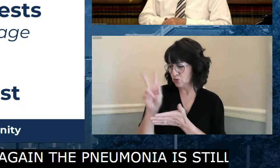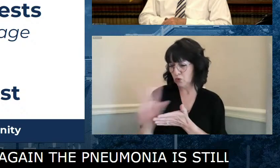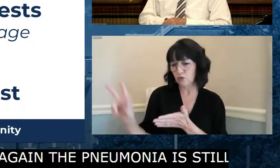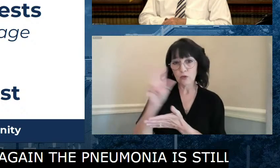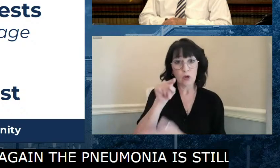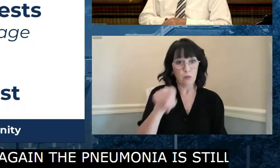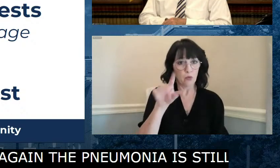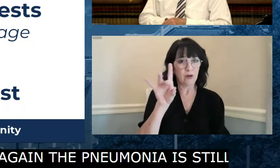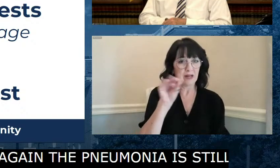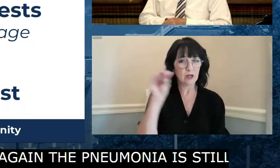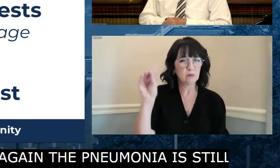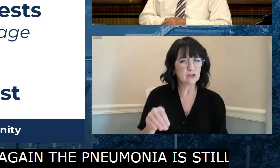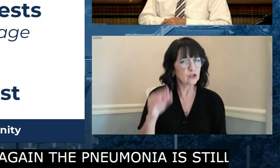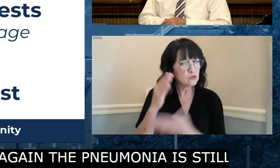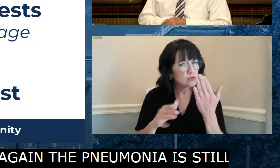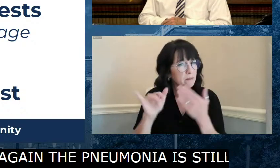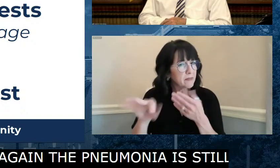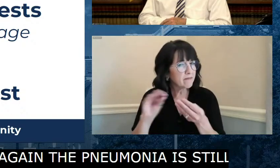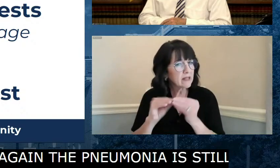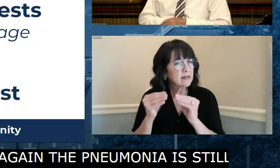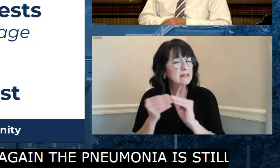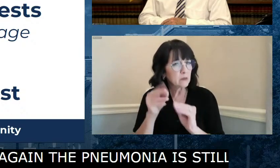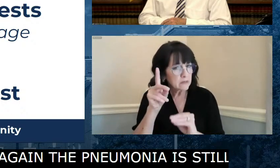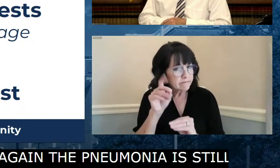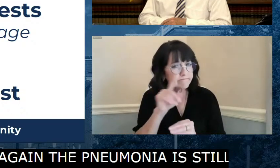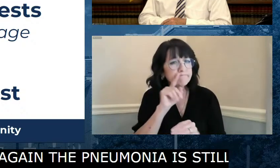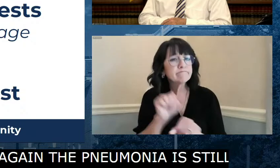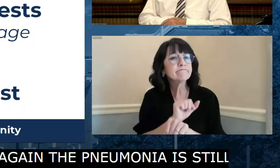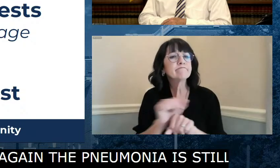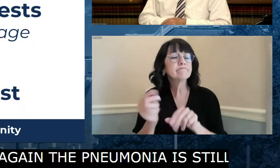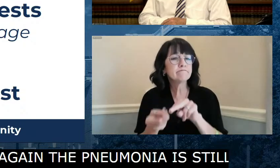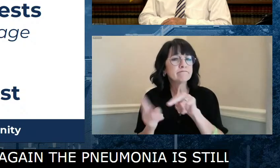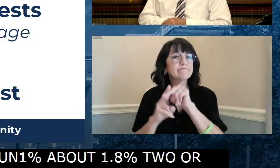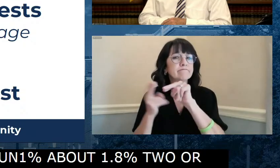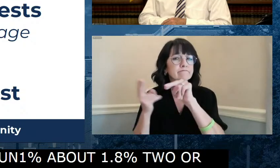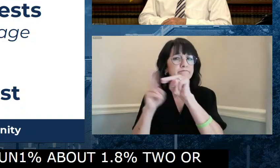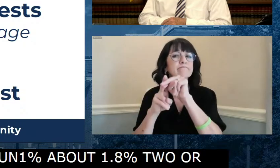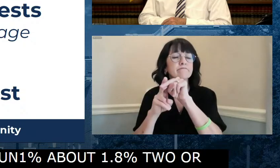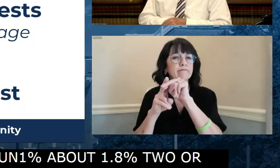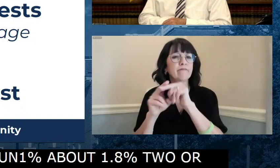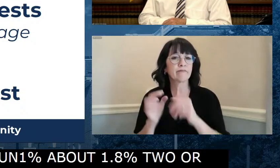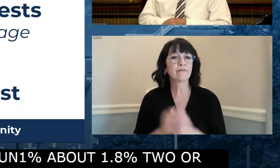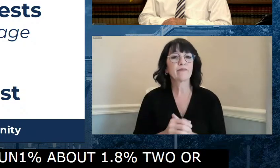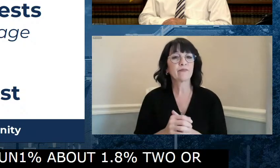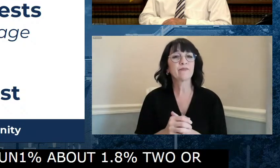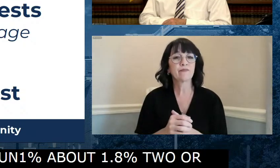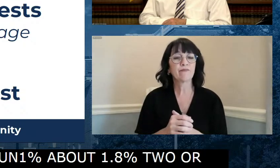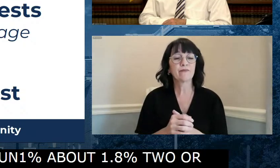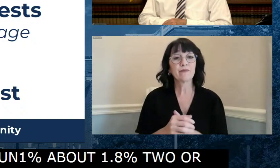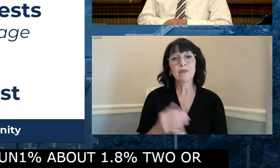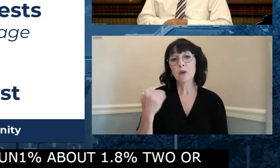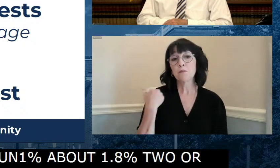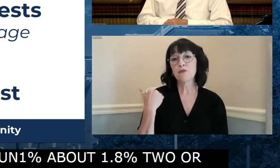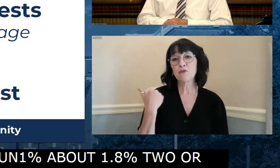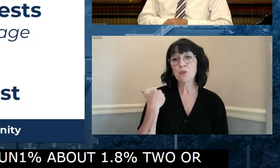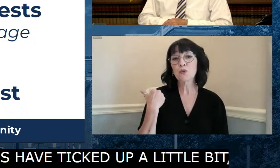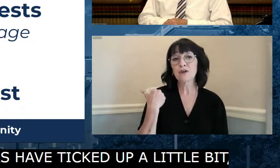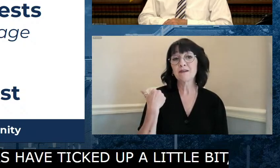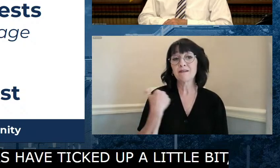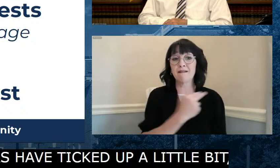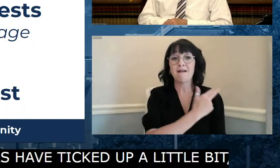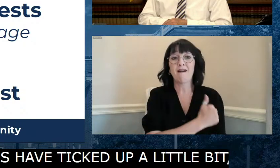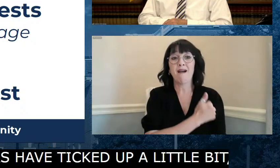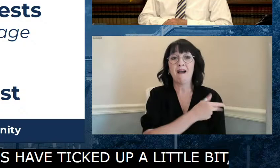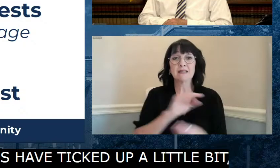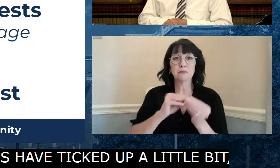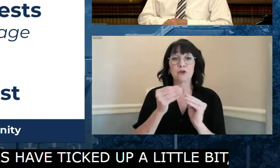these numbers have ticked up a little bit. We hit a low of hospitalizations of 14 on a daily basis, went up